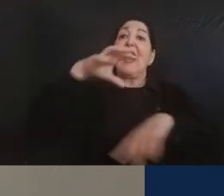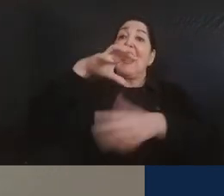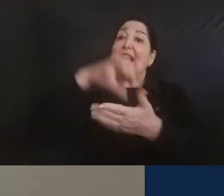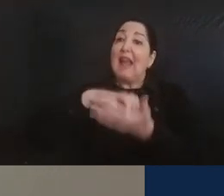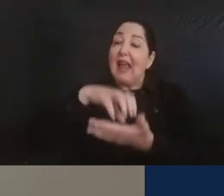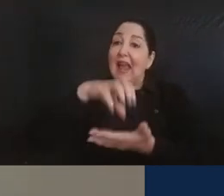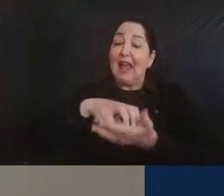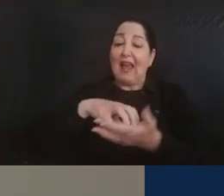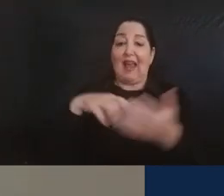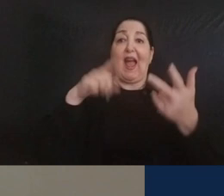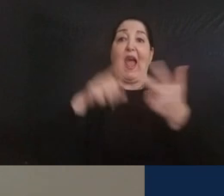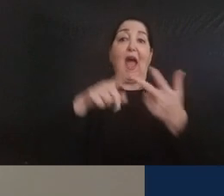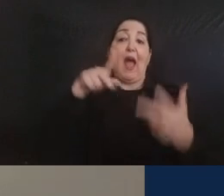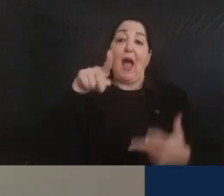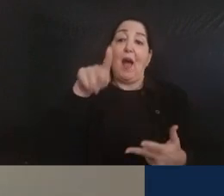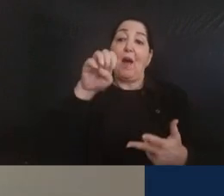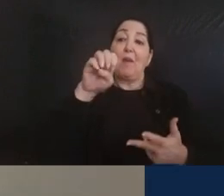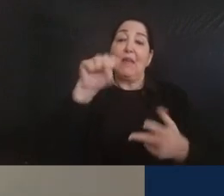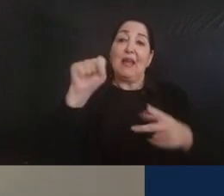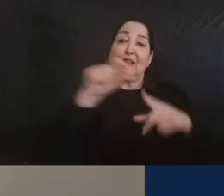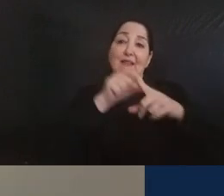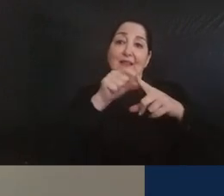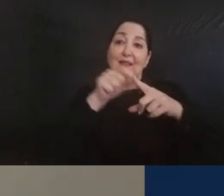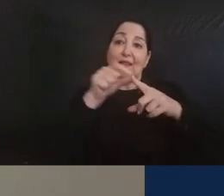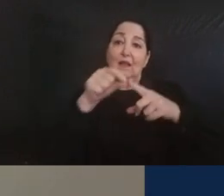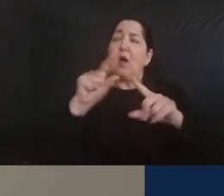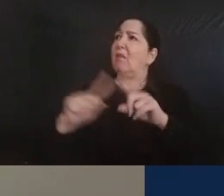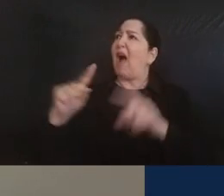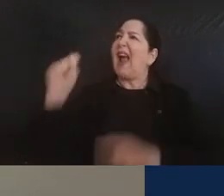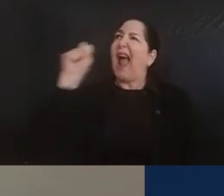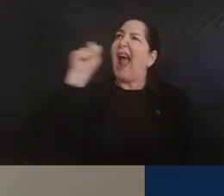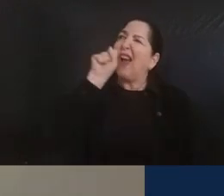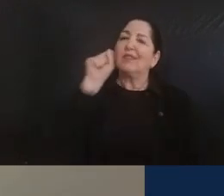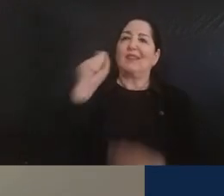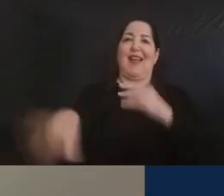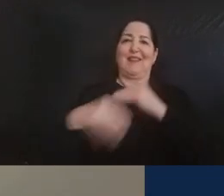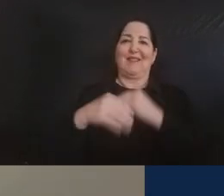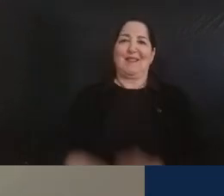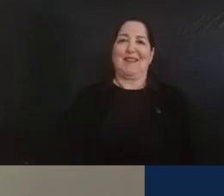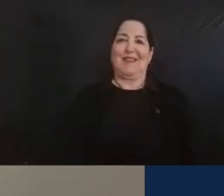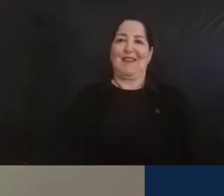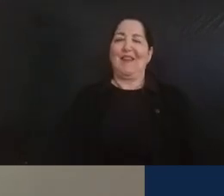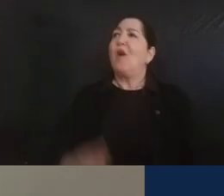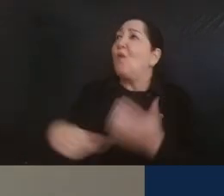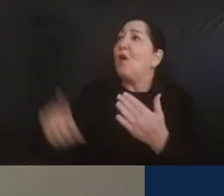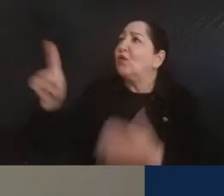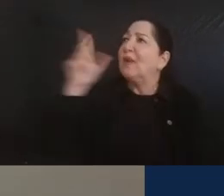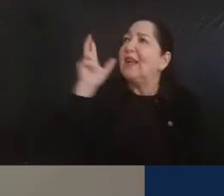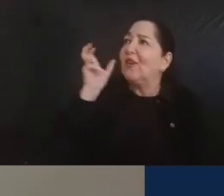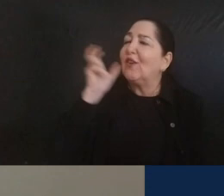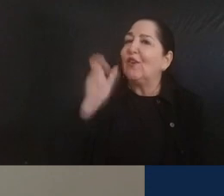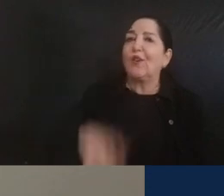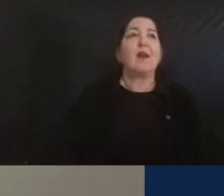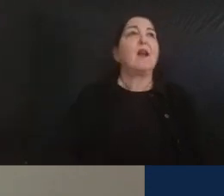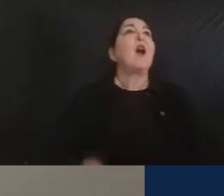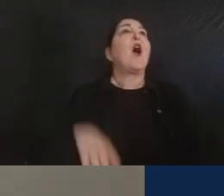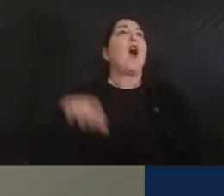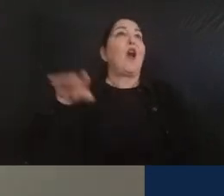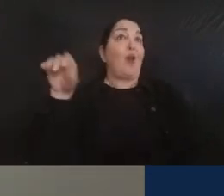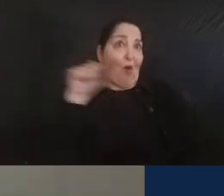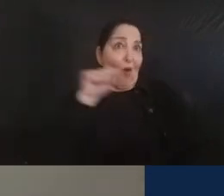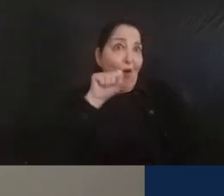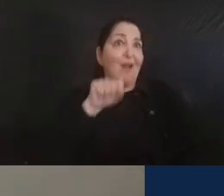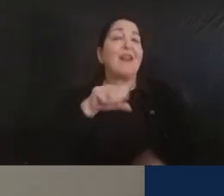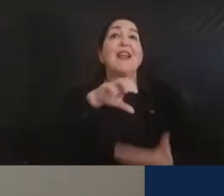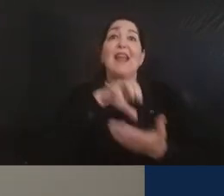and peas. We got extra carrot, not the carrot. What did you hear?